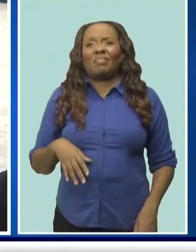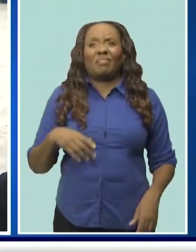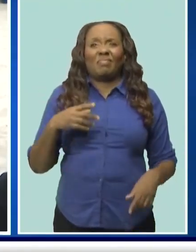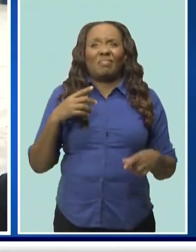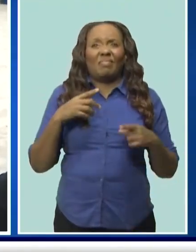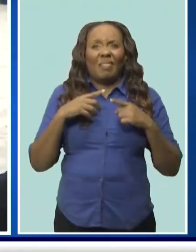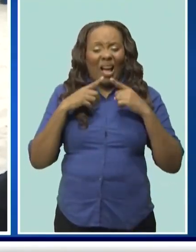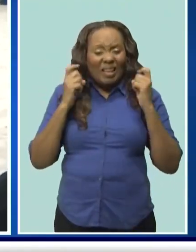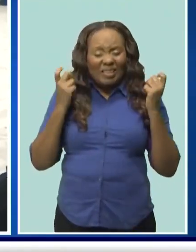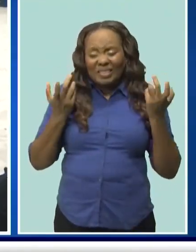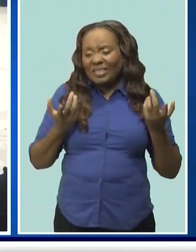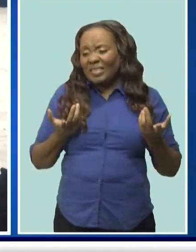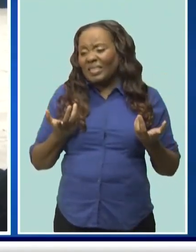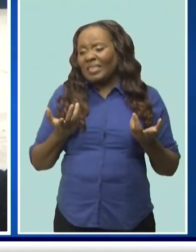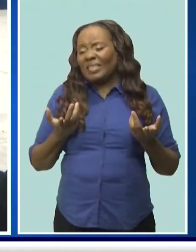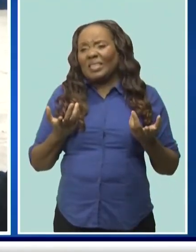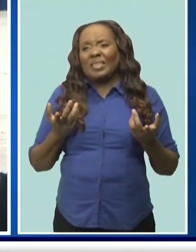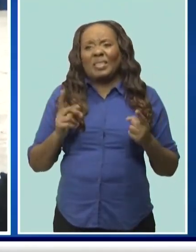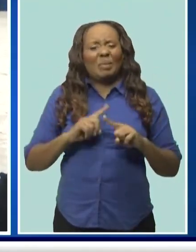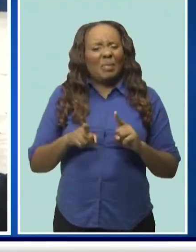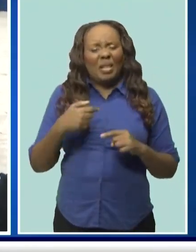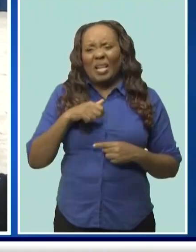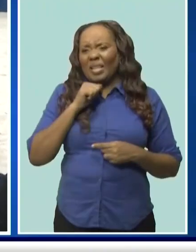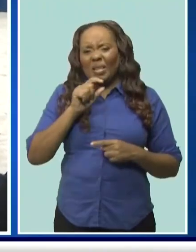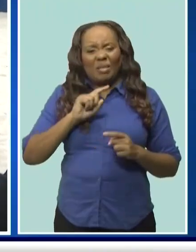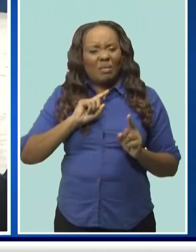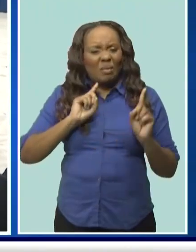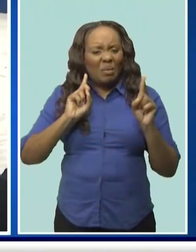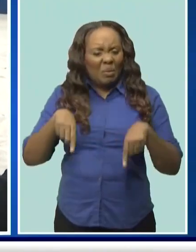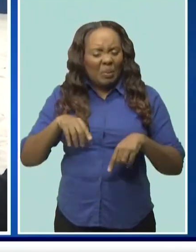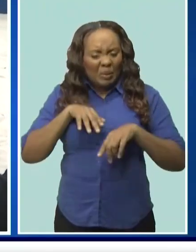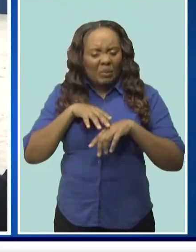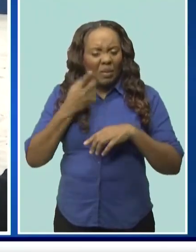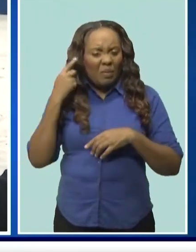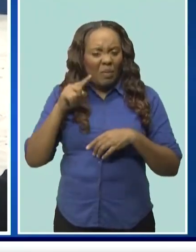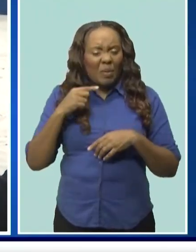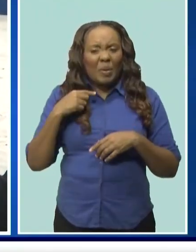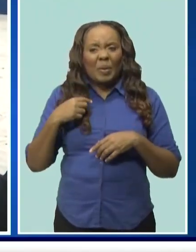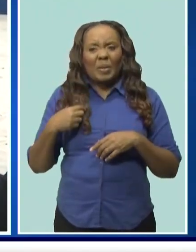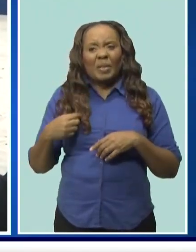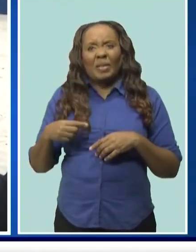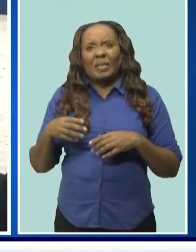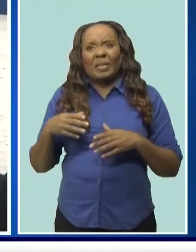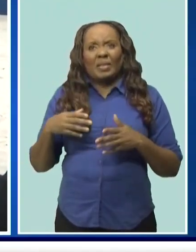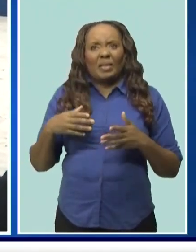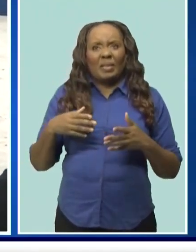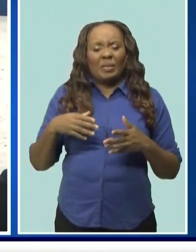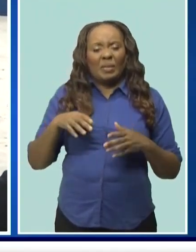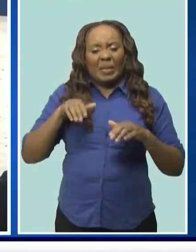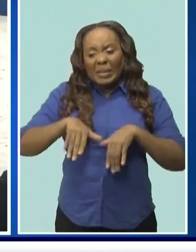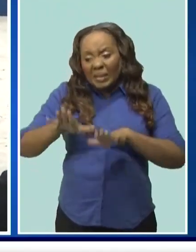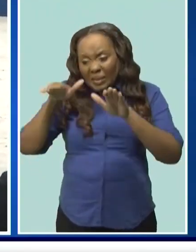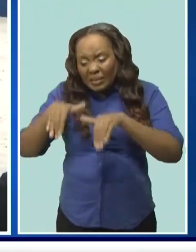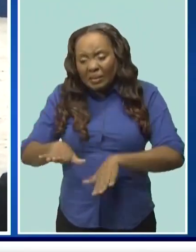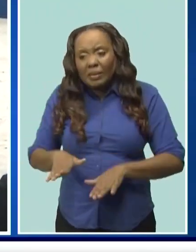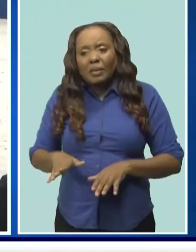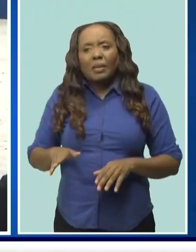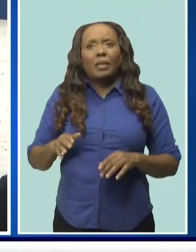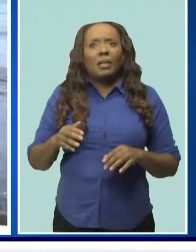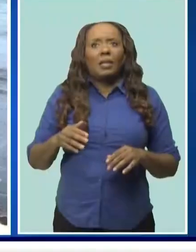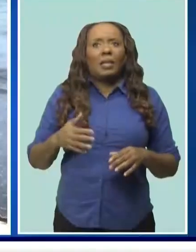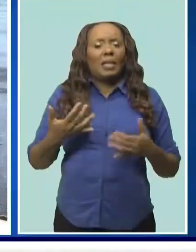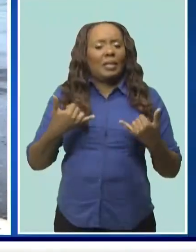stinky, but I don't come to the beach just for the sea. I come for, my friendship, so I still love